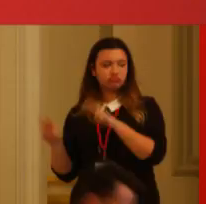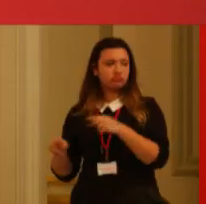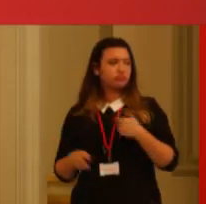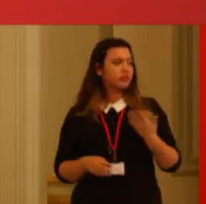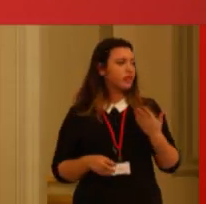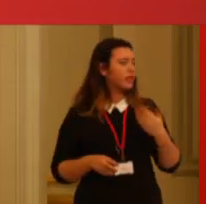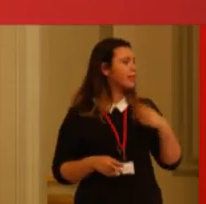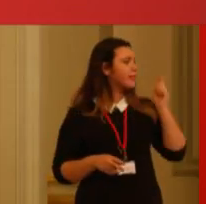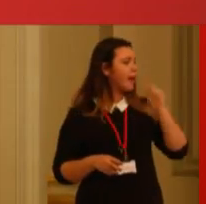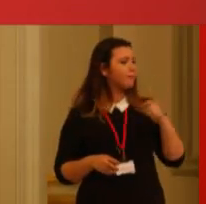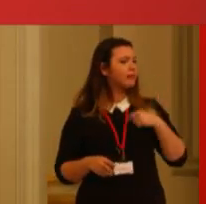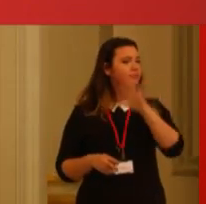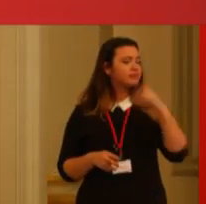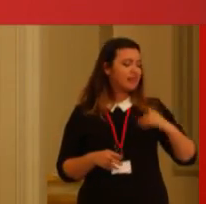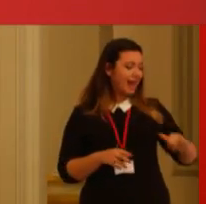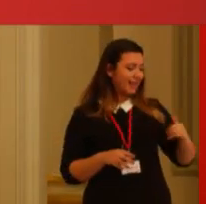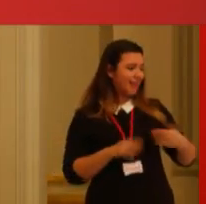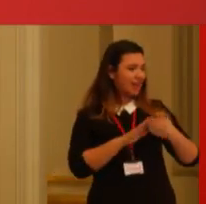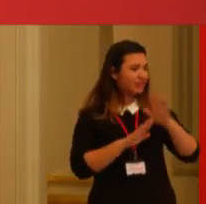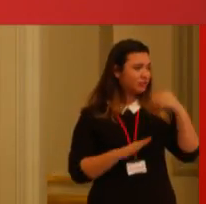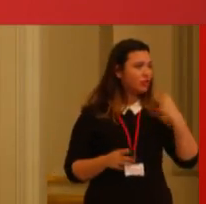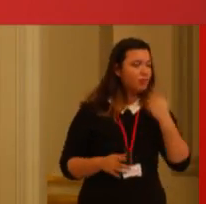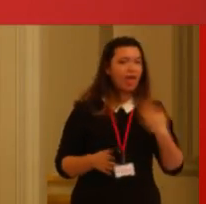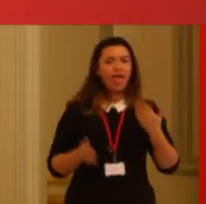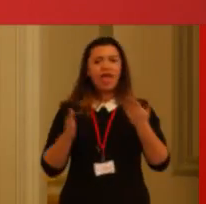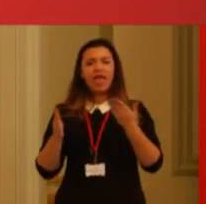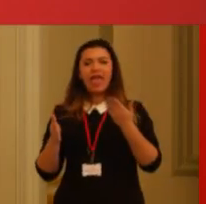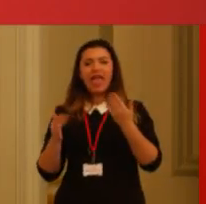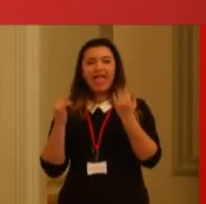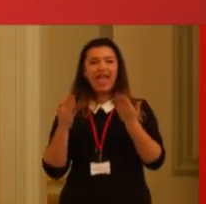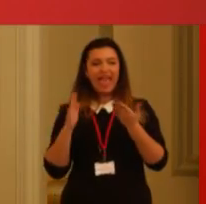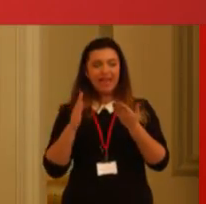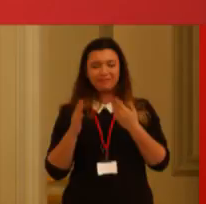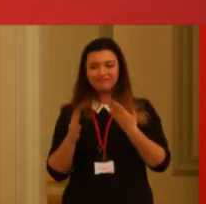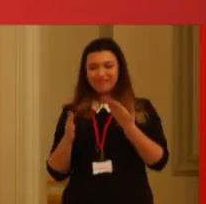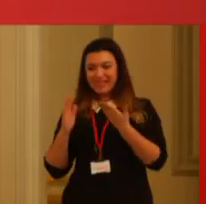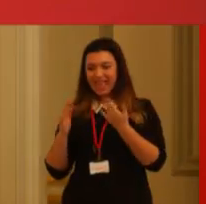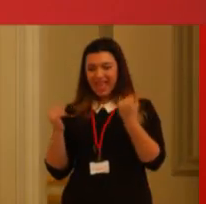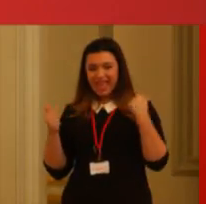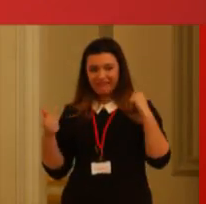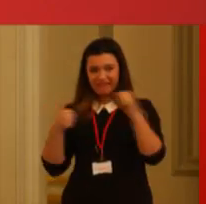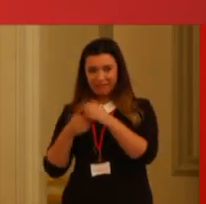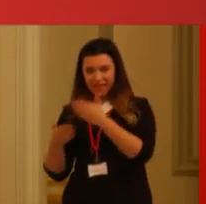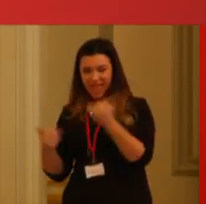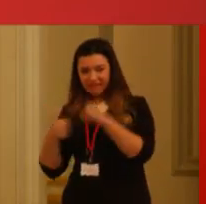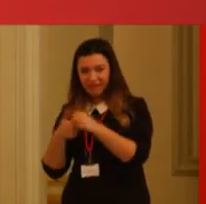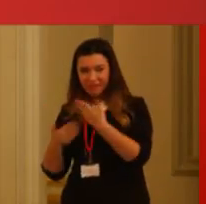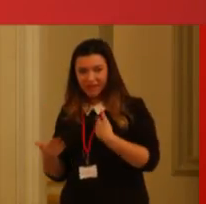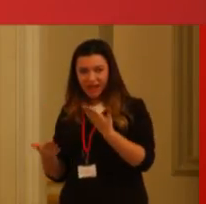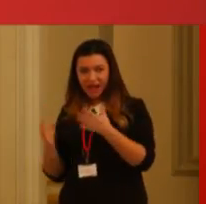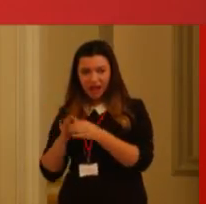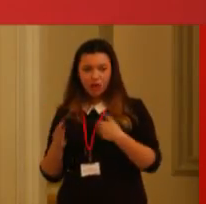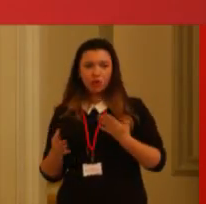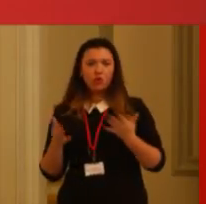outcomes, and I've sort of consulted my family and friends, and this whole thing